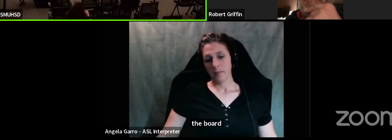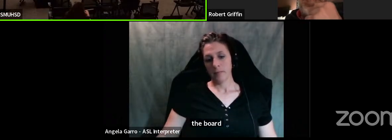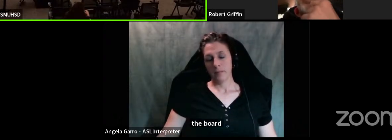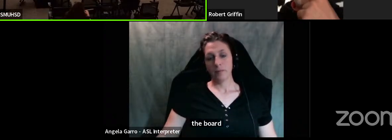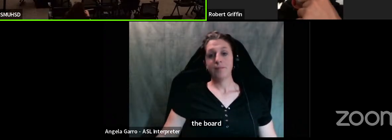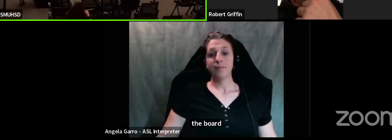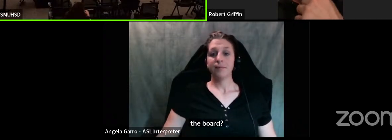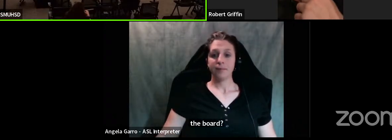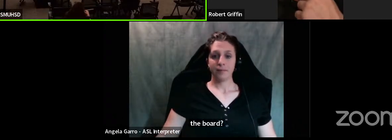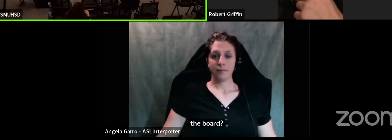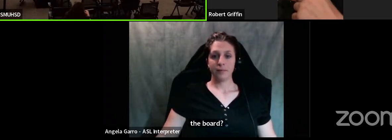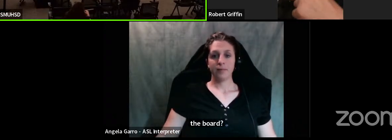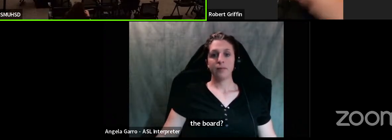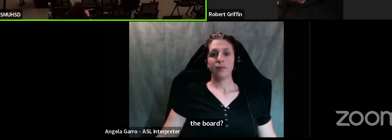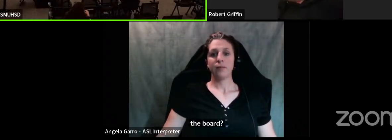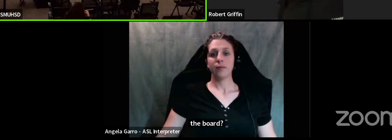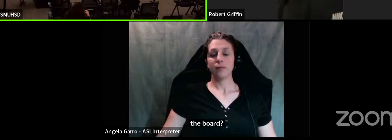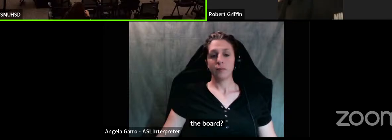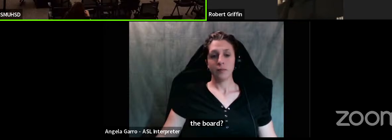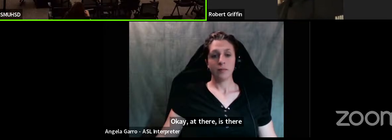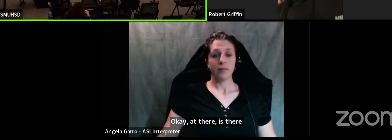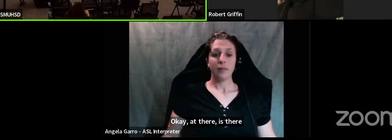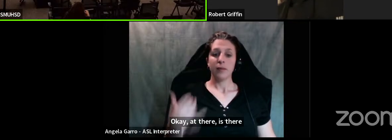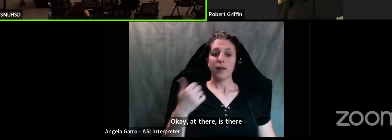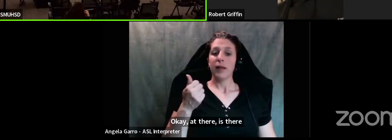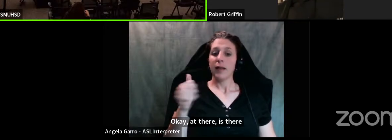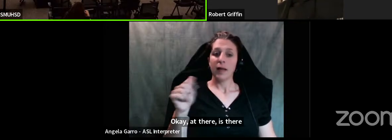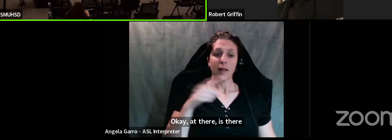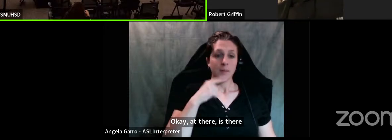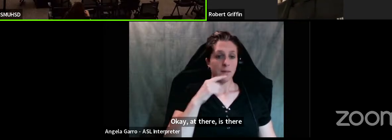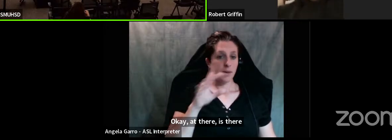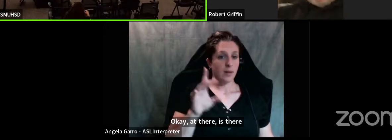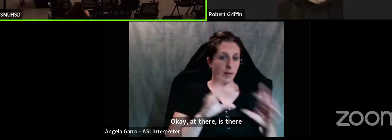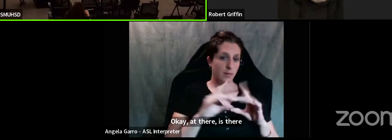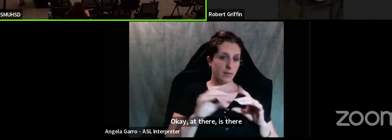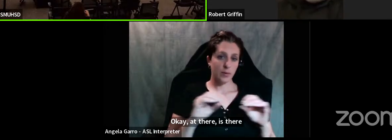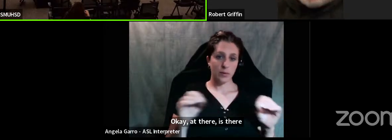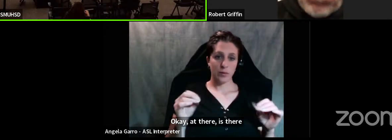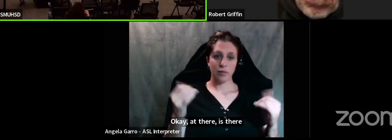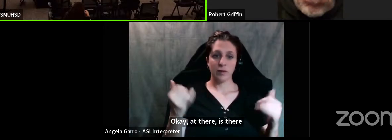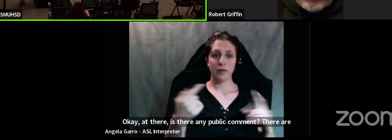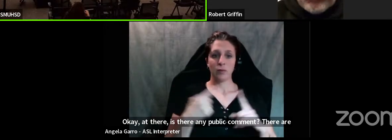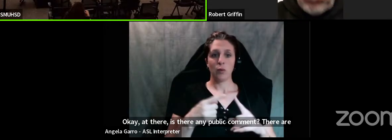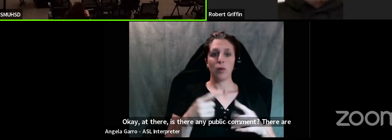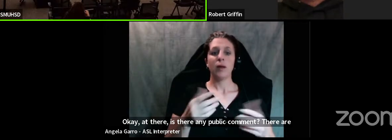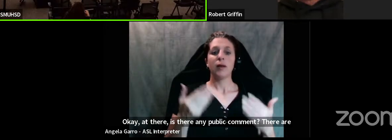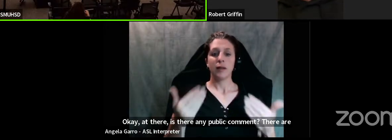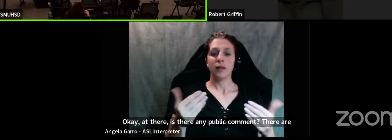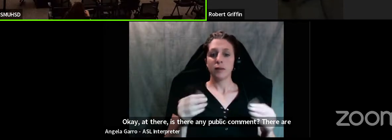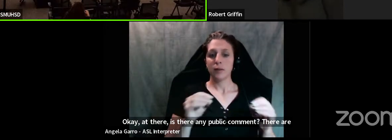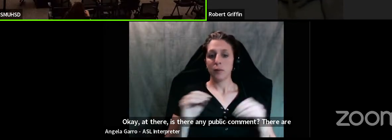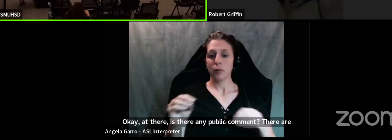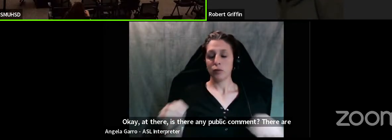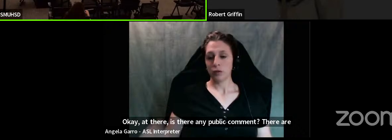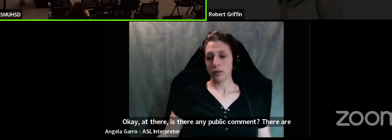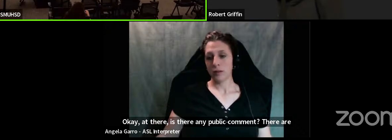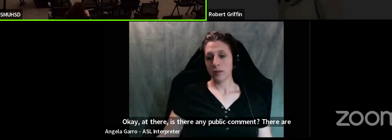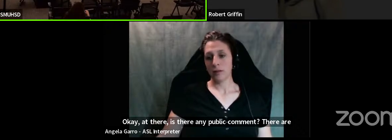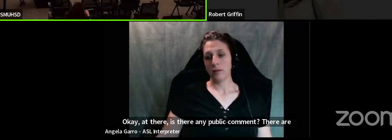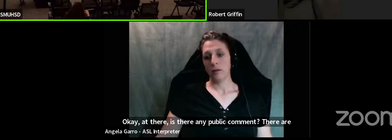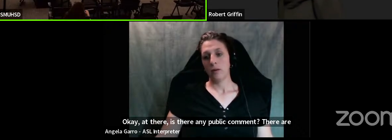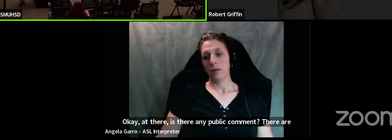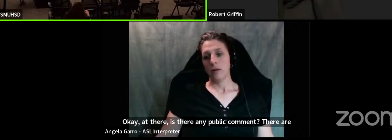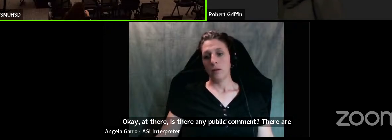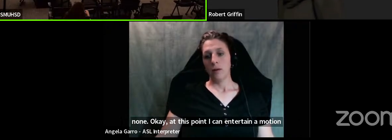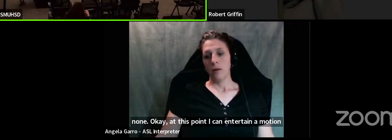Okay. Is there any public comment? There are none. Okay, at this point, I can entertain a motion.